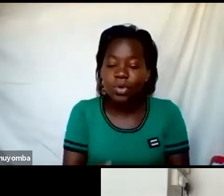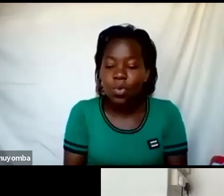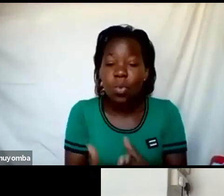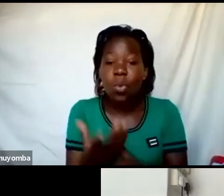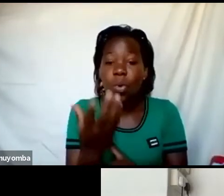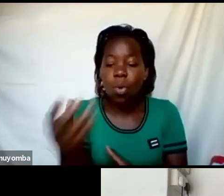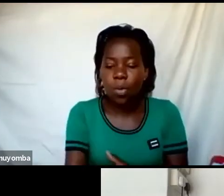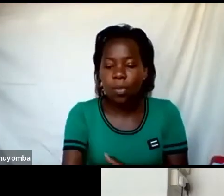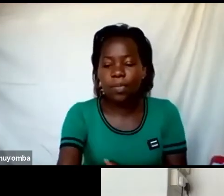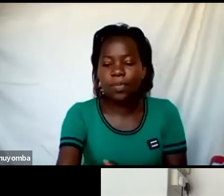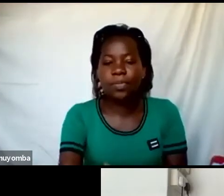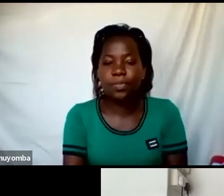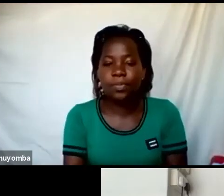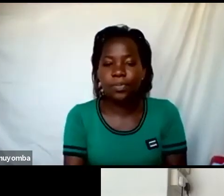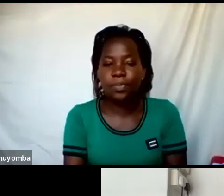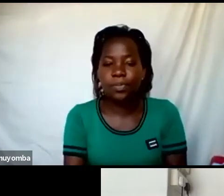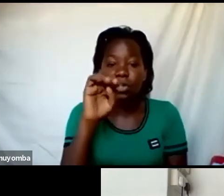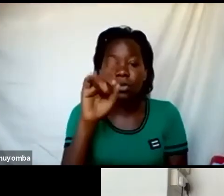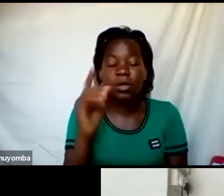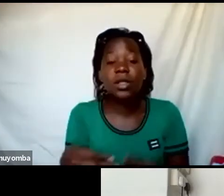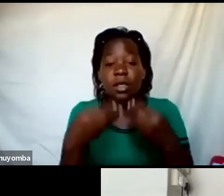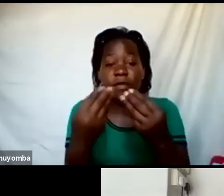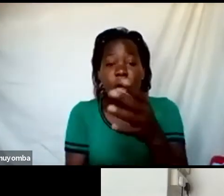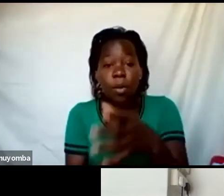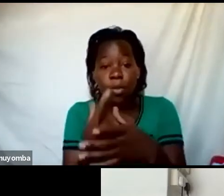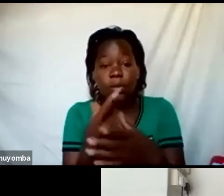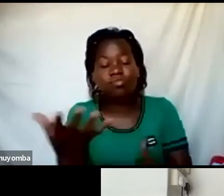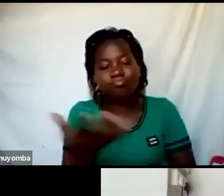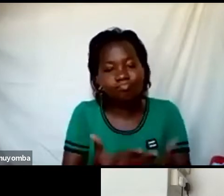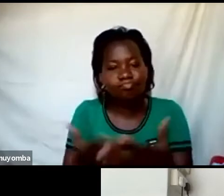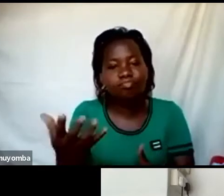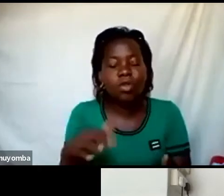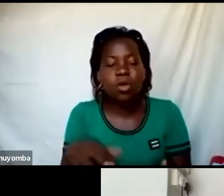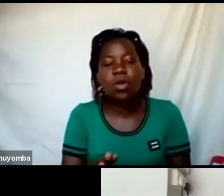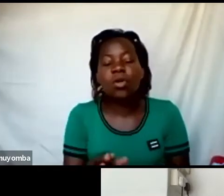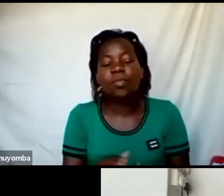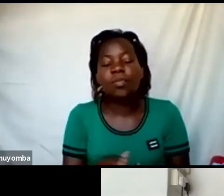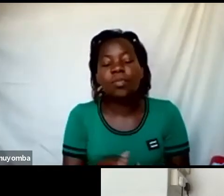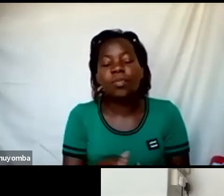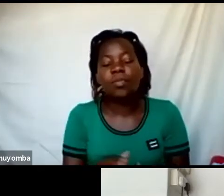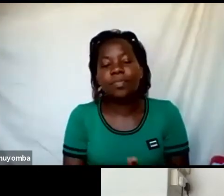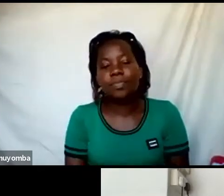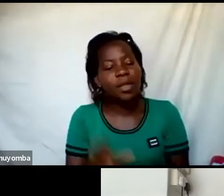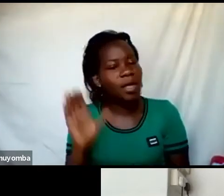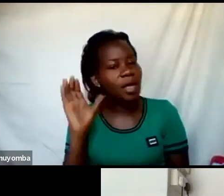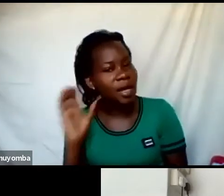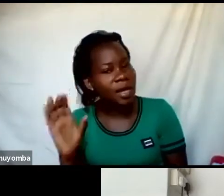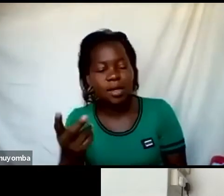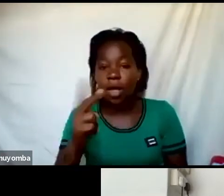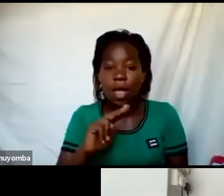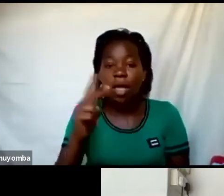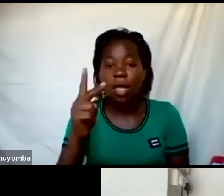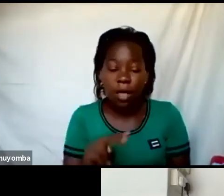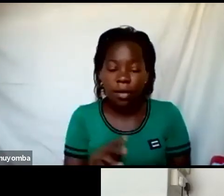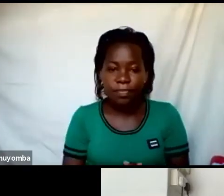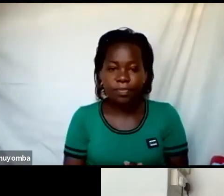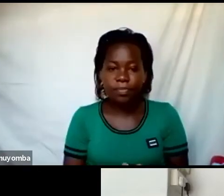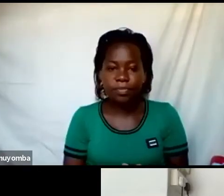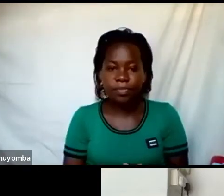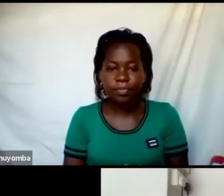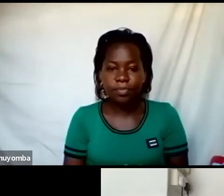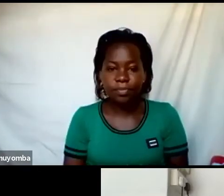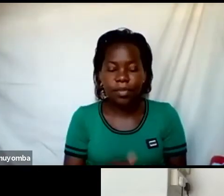you the opportunity to engage your consumers, listen to them, listen to feedback, be convenient. If you're making a product,